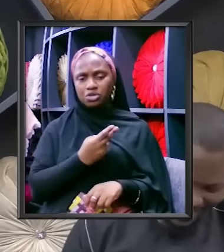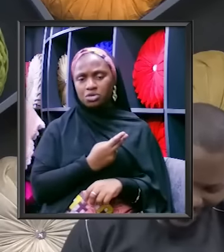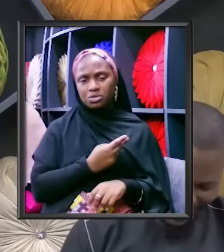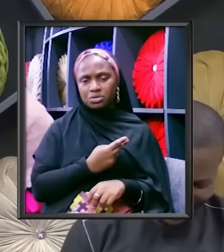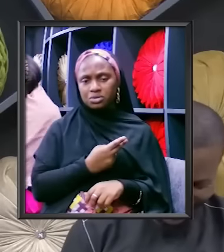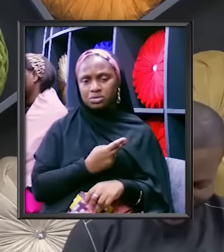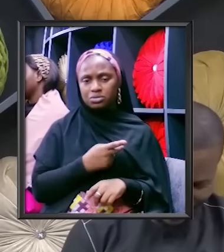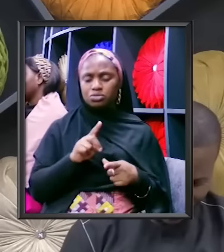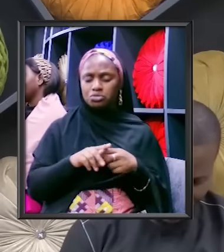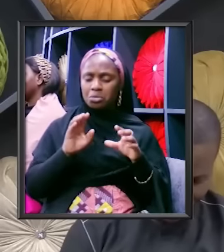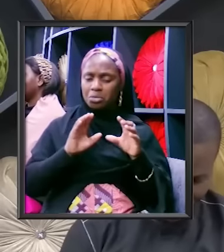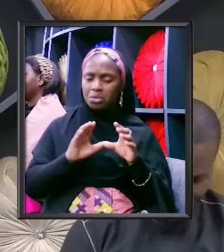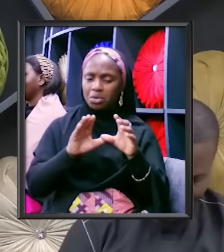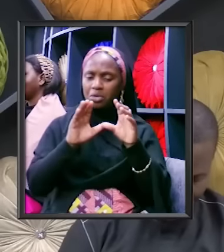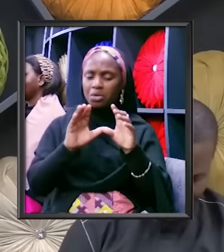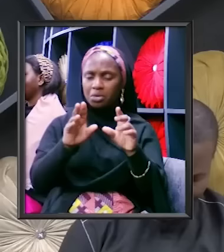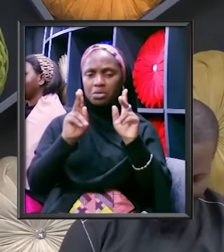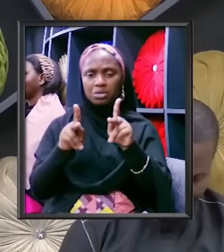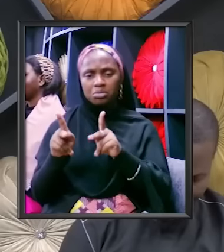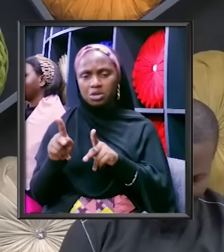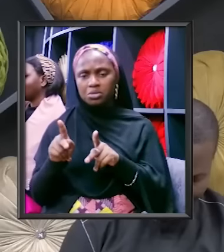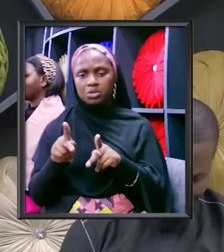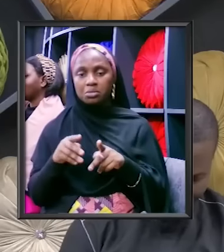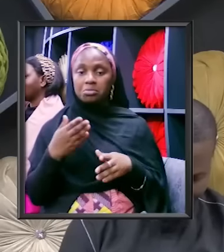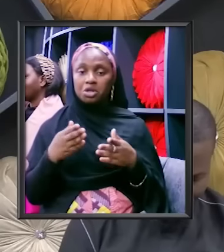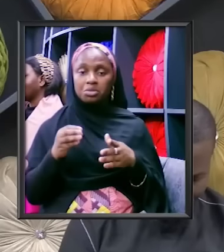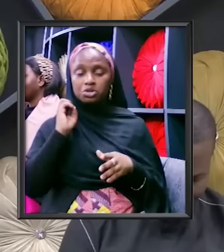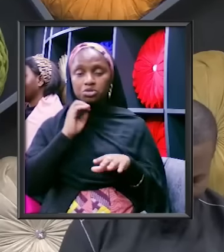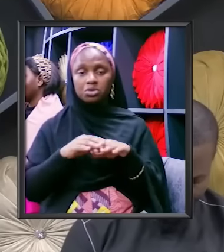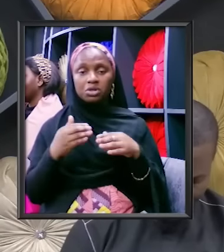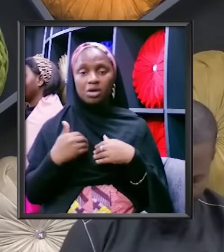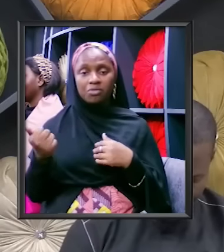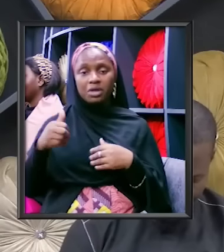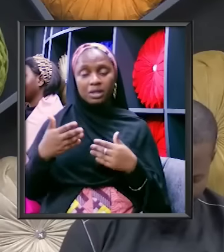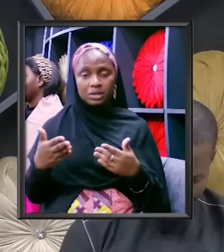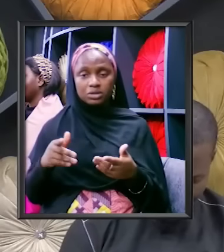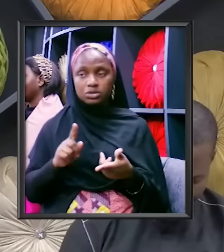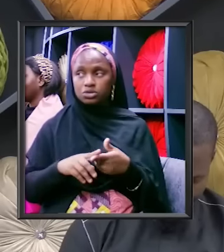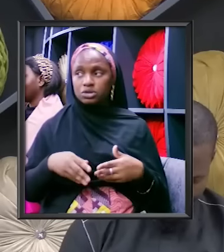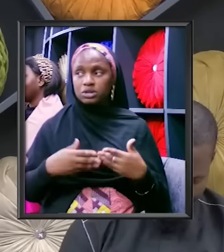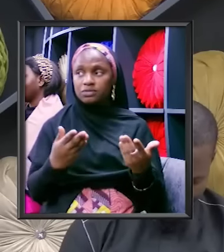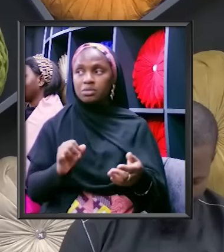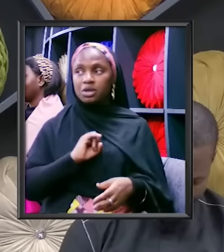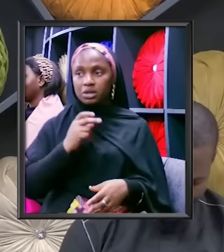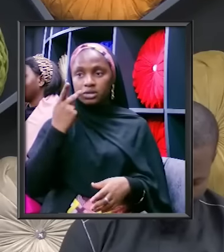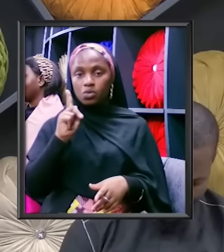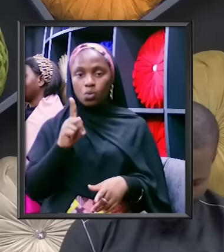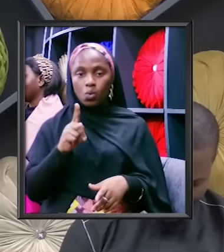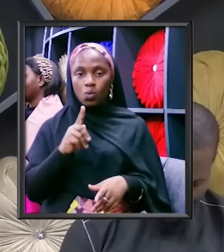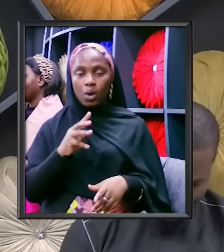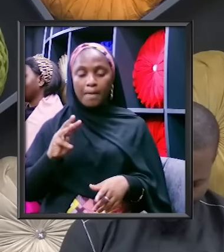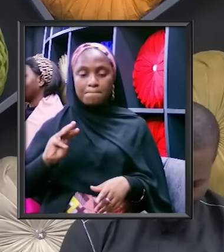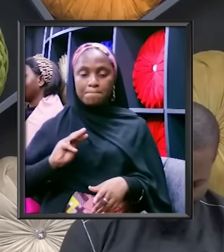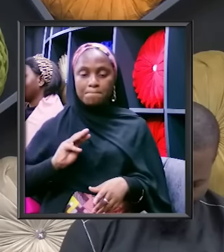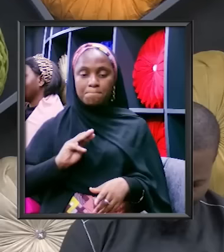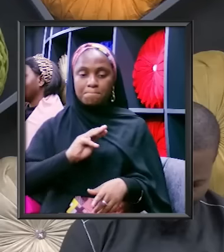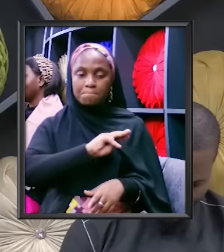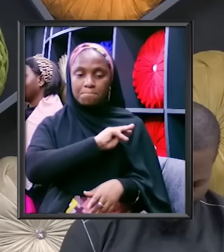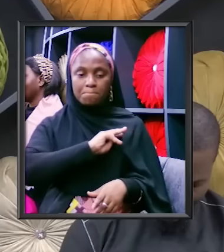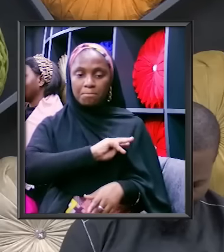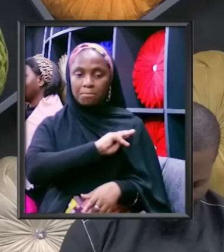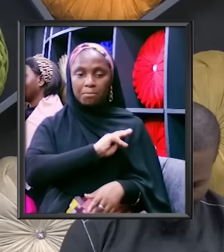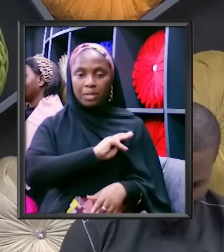to encourage people. Maybe she don't get anything to give them. It makes sense. I saw one minister that my mother went to